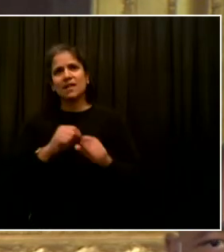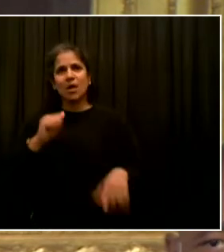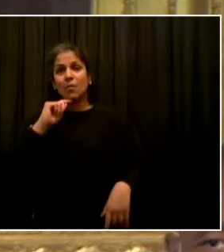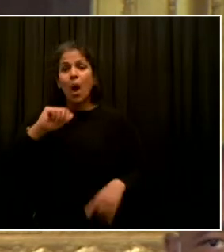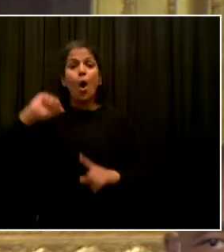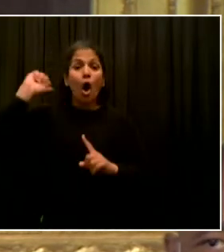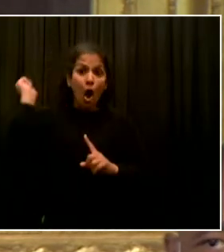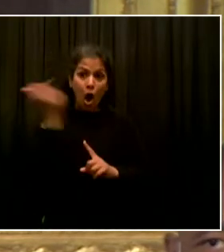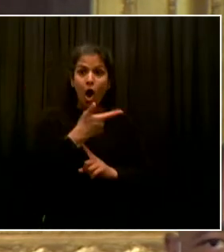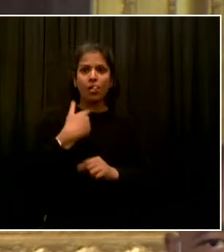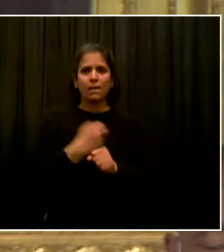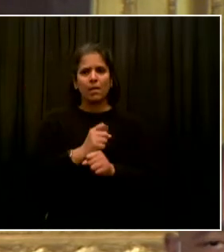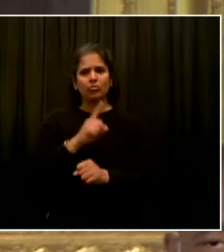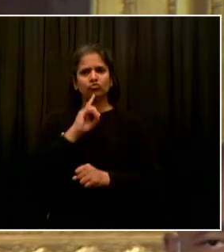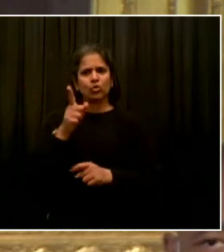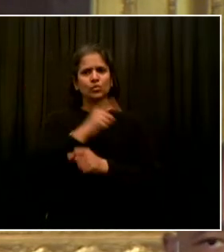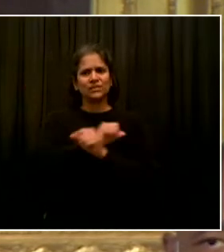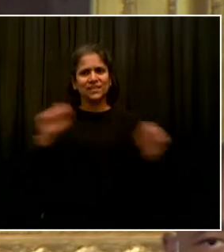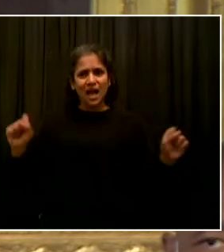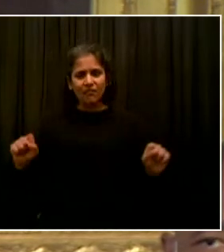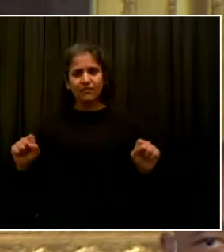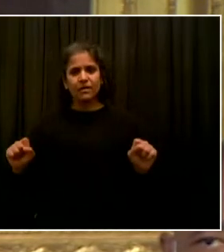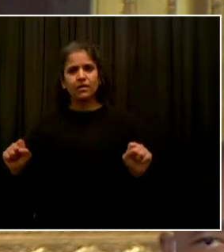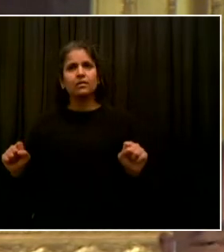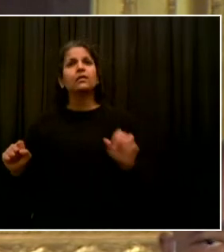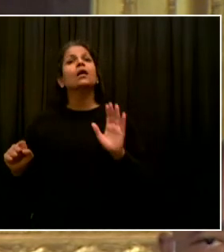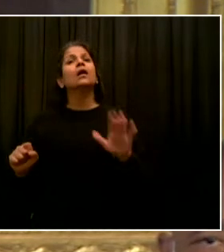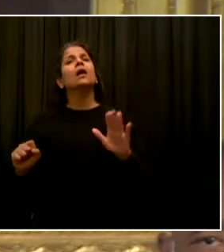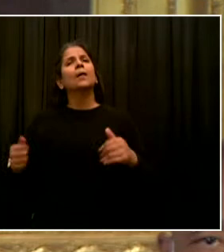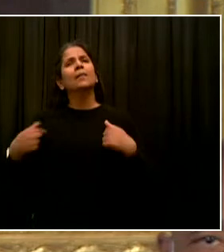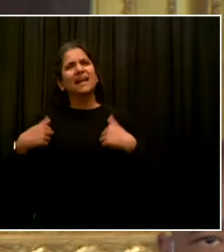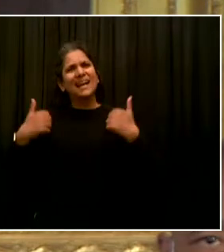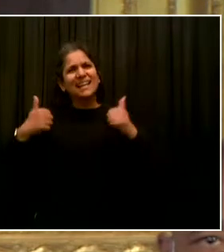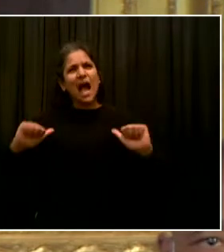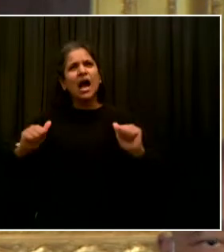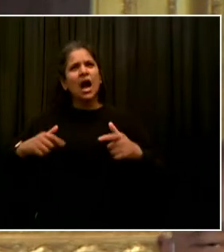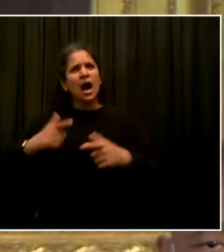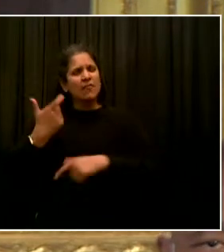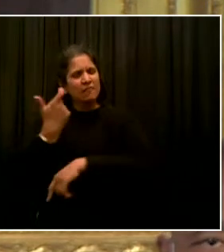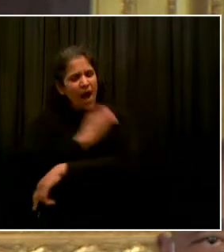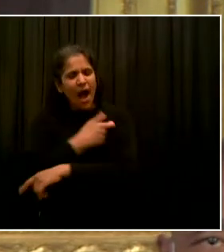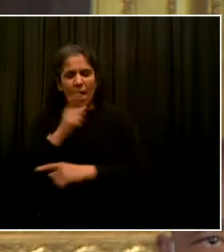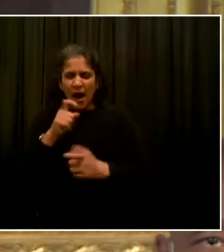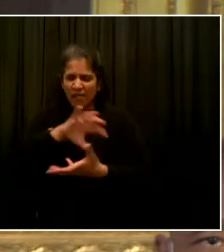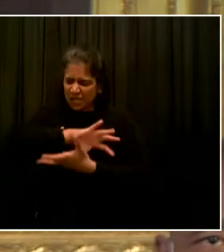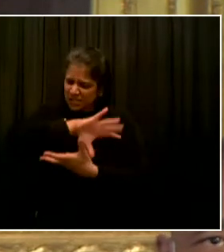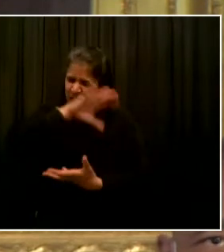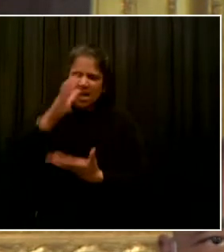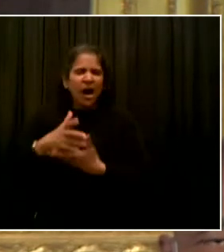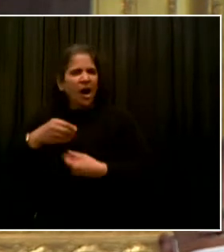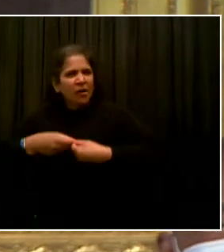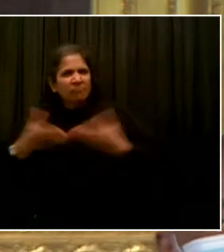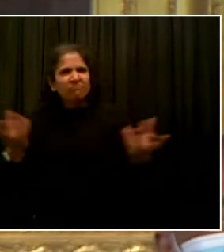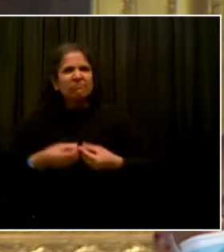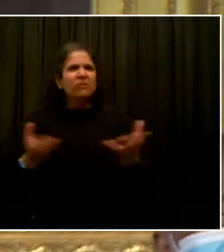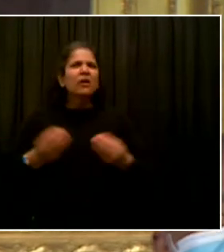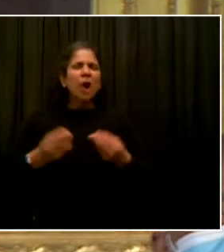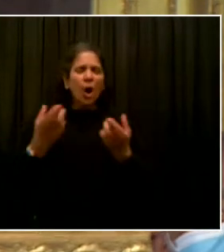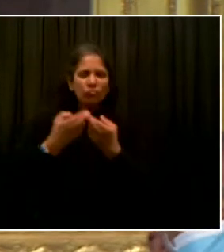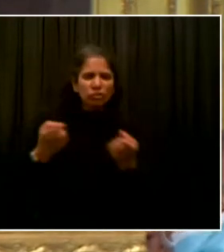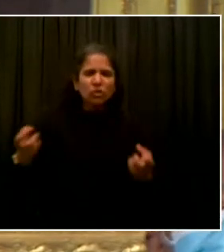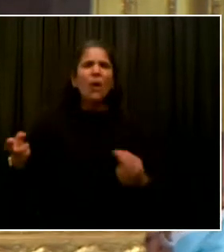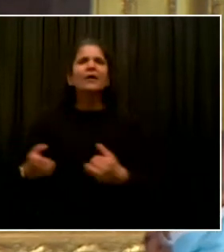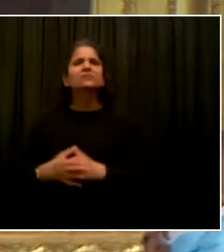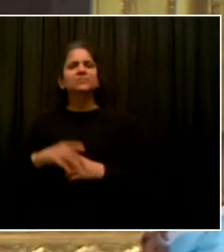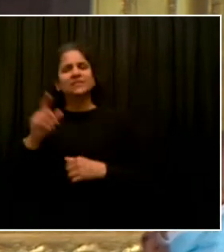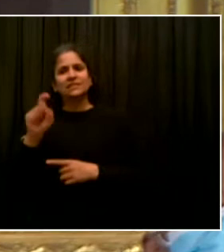might bring. We need a robust supply of vaccines, boosters, testing, and treatments to weather whatever comes our way. And so it's time